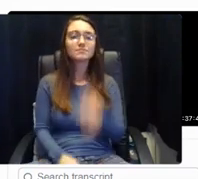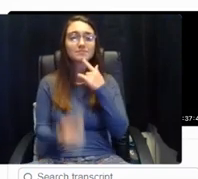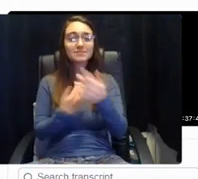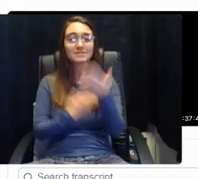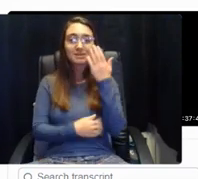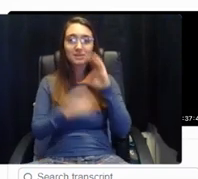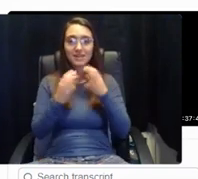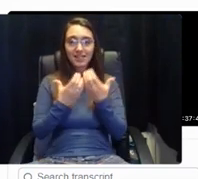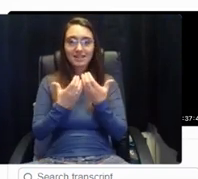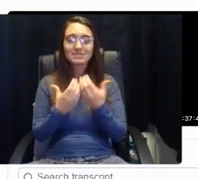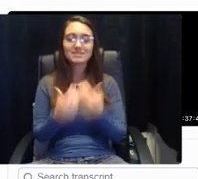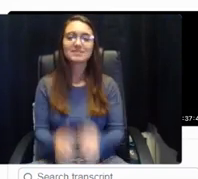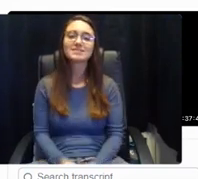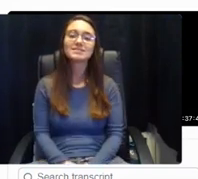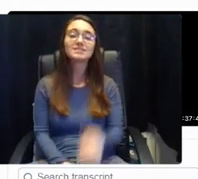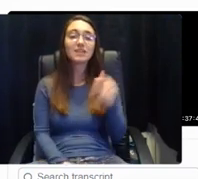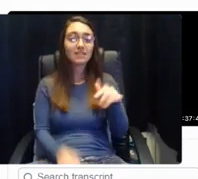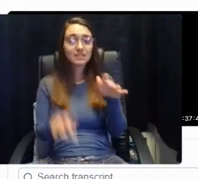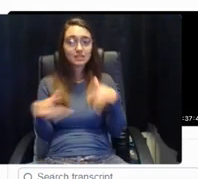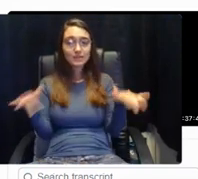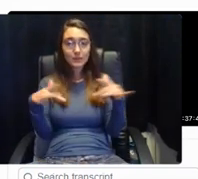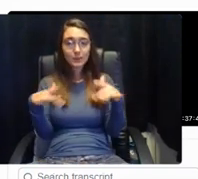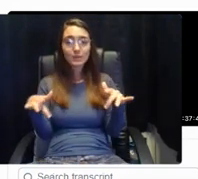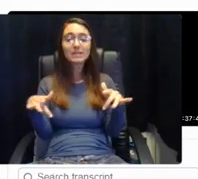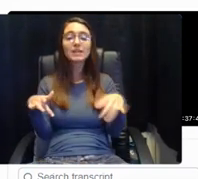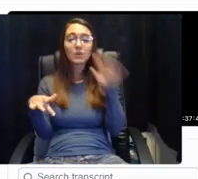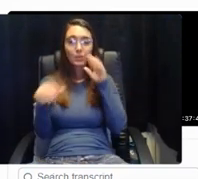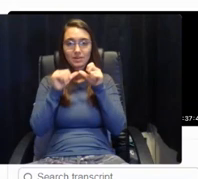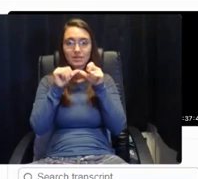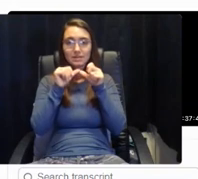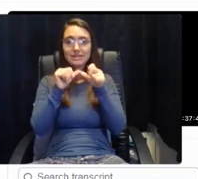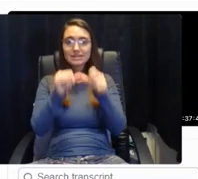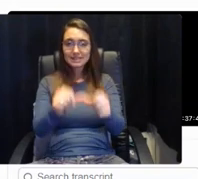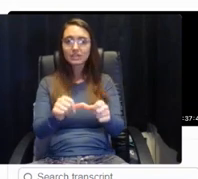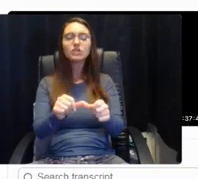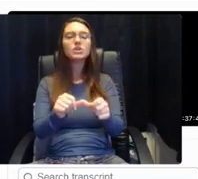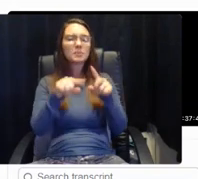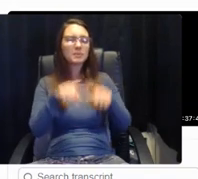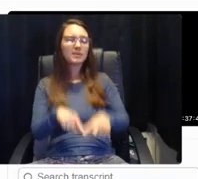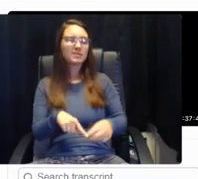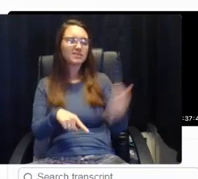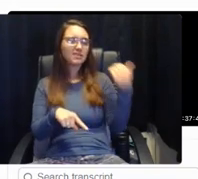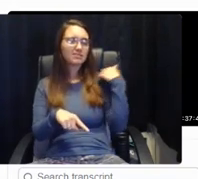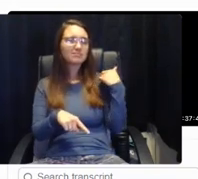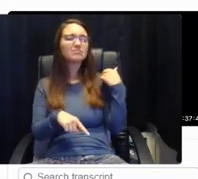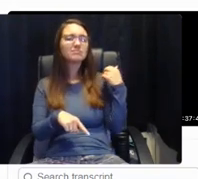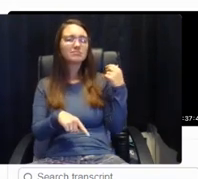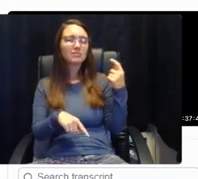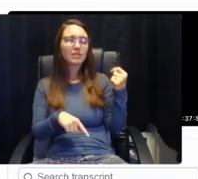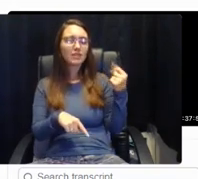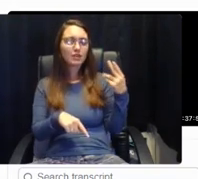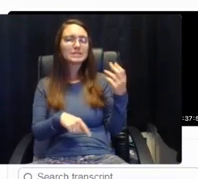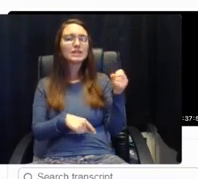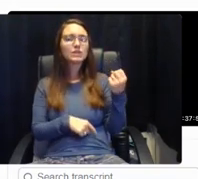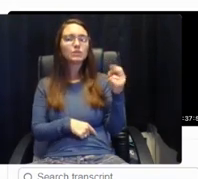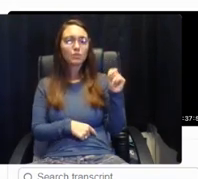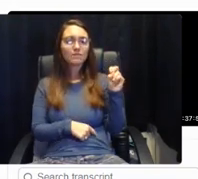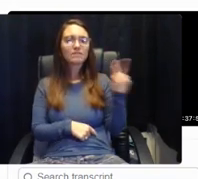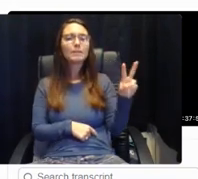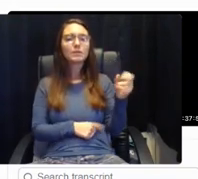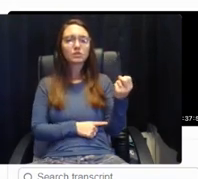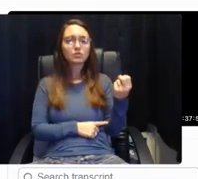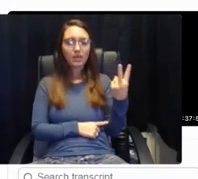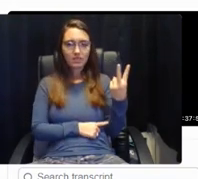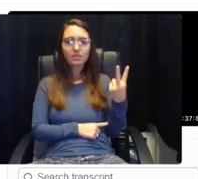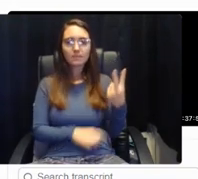Good morning, class. This recording is continuing from November 12th, lecture from